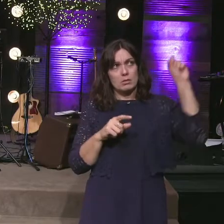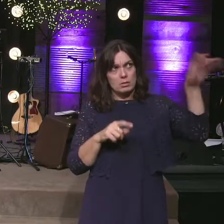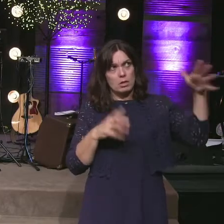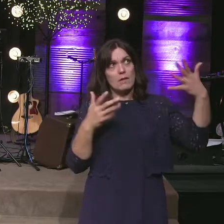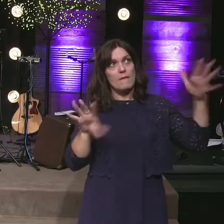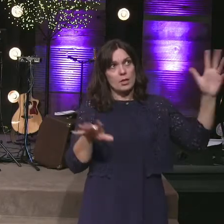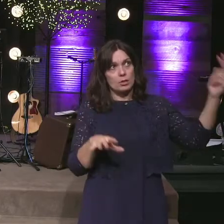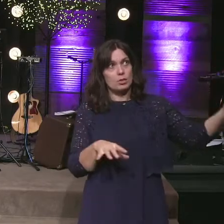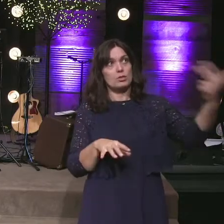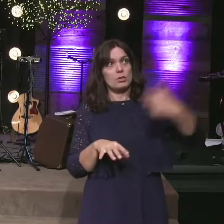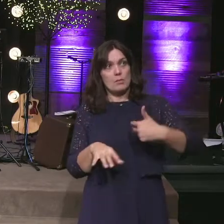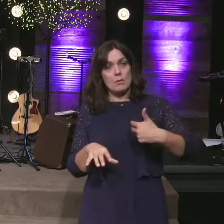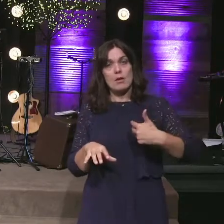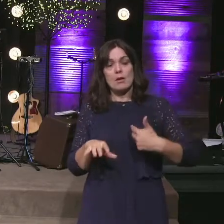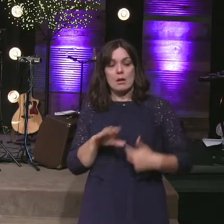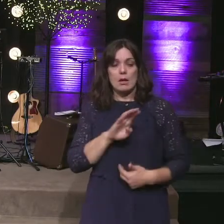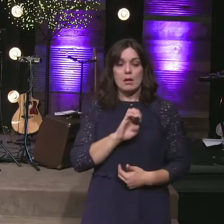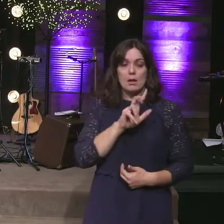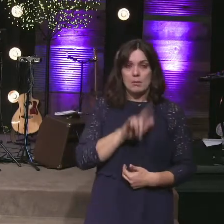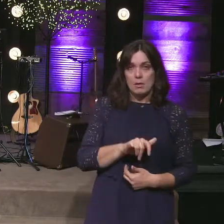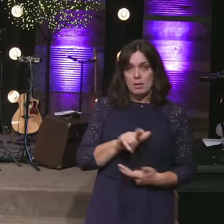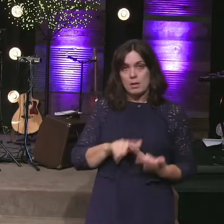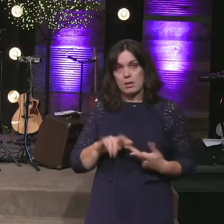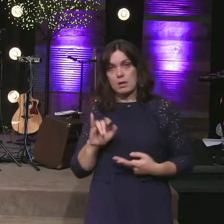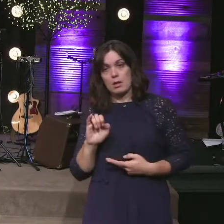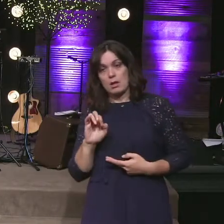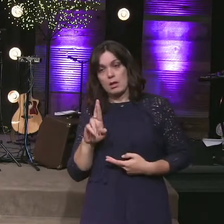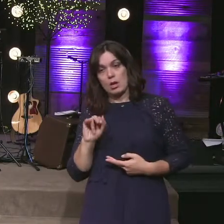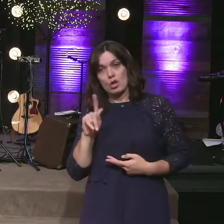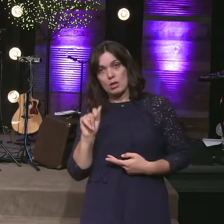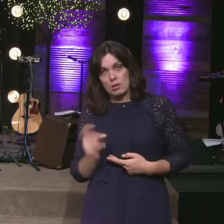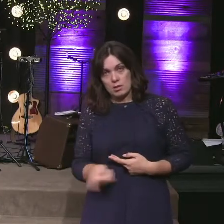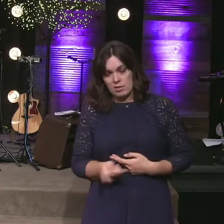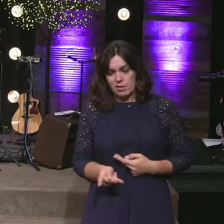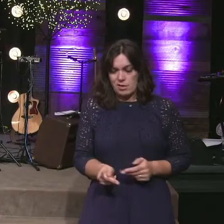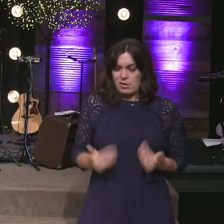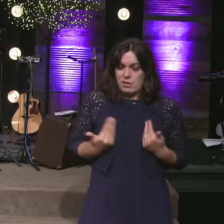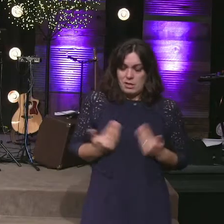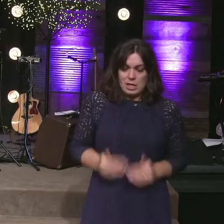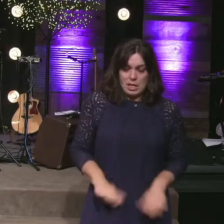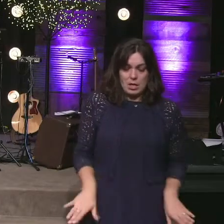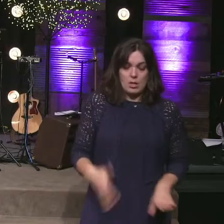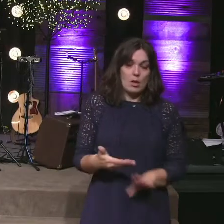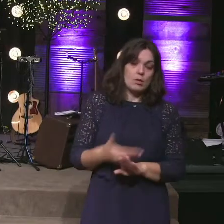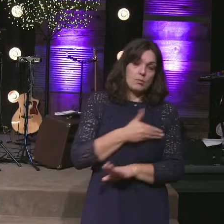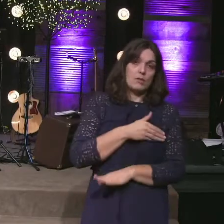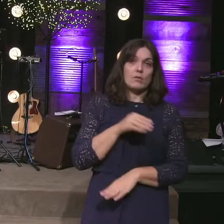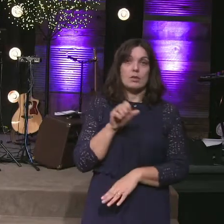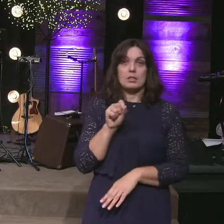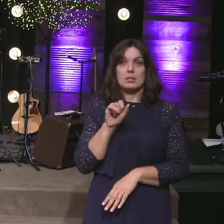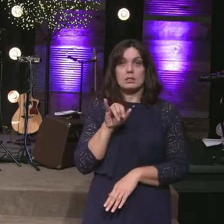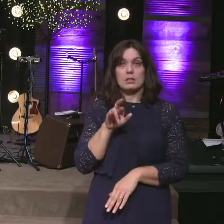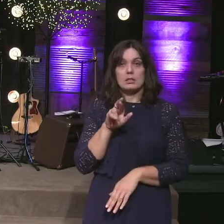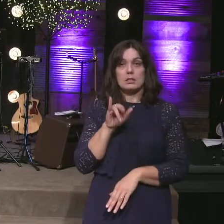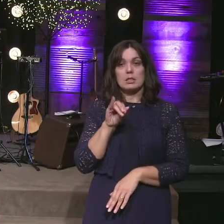know, again, Emily and Erica were little. This was before Sirius XM. You were lucky. You